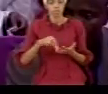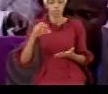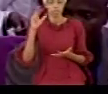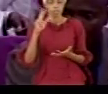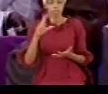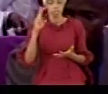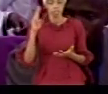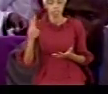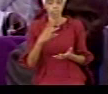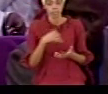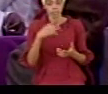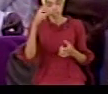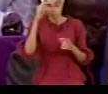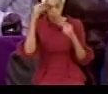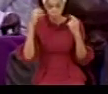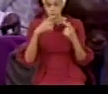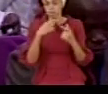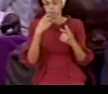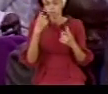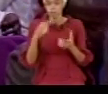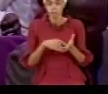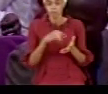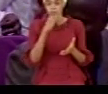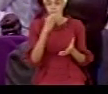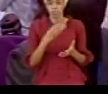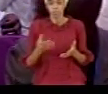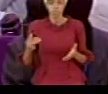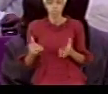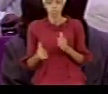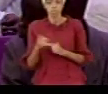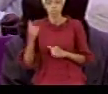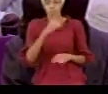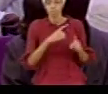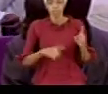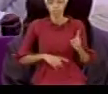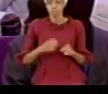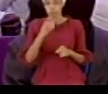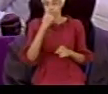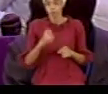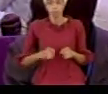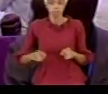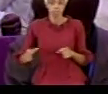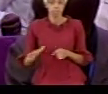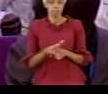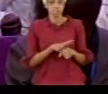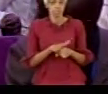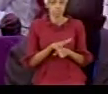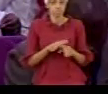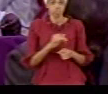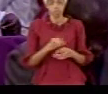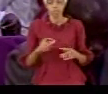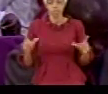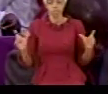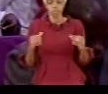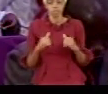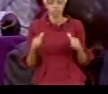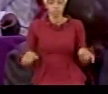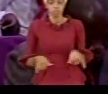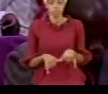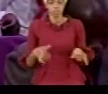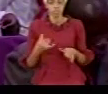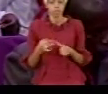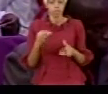Verse 32. And Moses said, This is the thing which the Lord commanded, Fill an omer of it to be kept for your